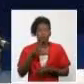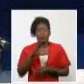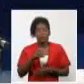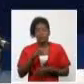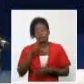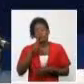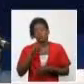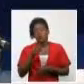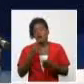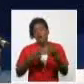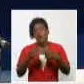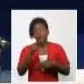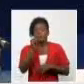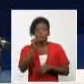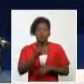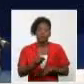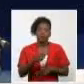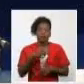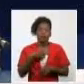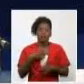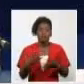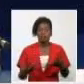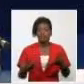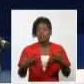4,347 foreigners.